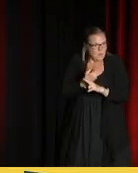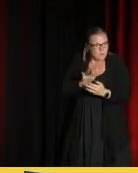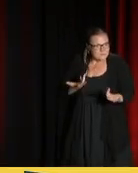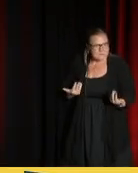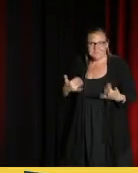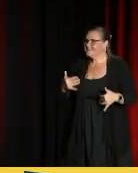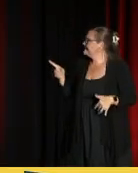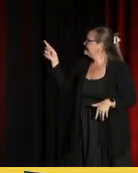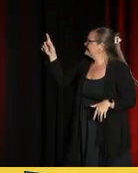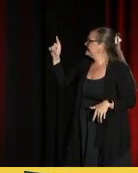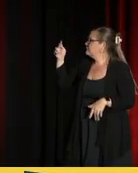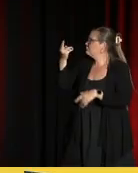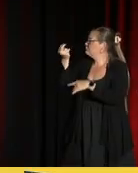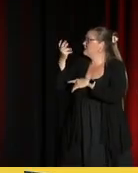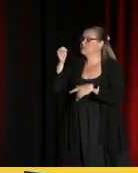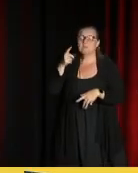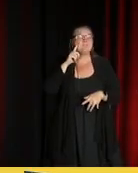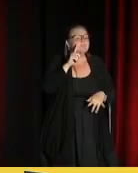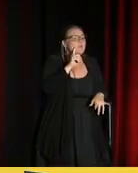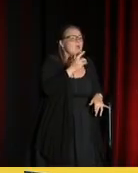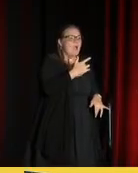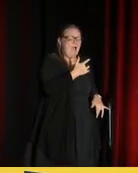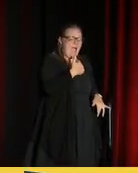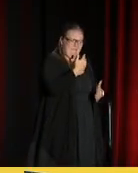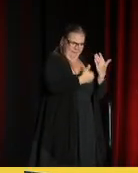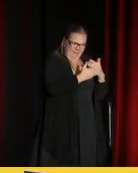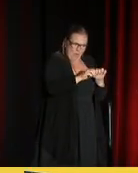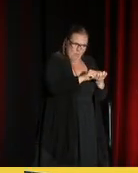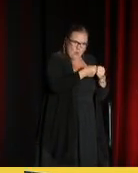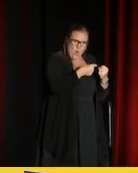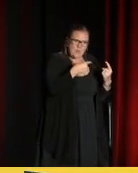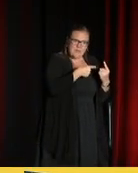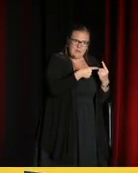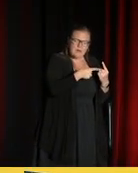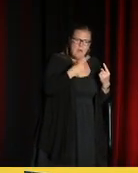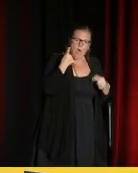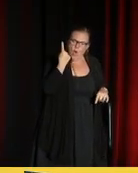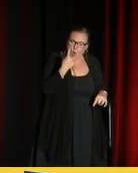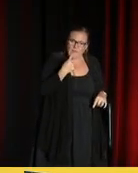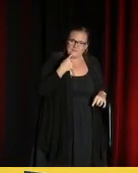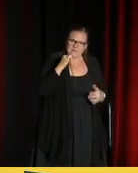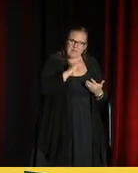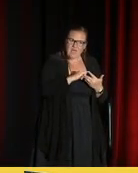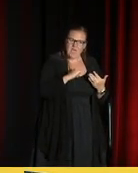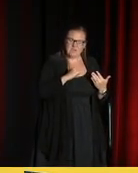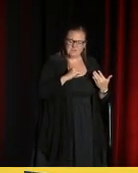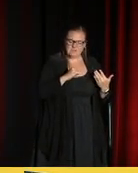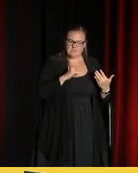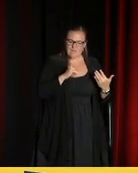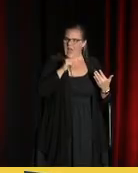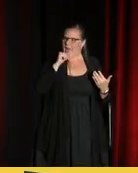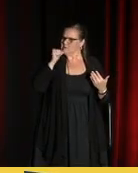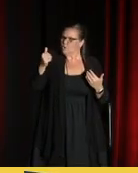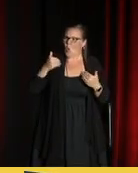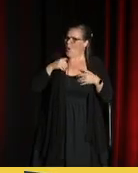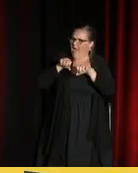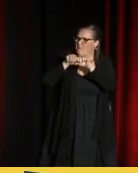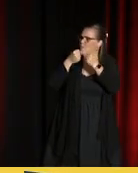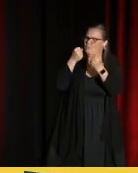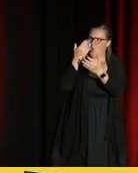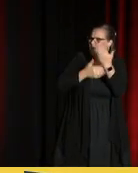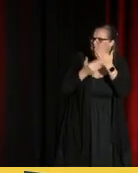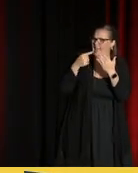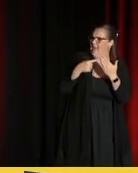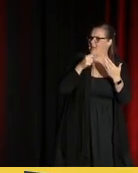Why do you have a broken hand? They always say that. I don't have a broken hand, do